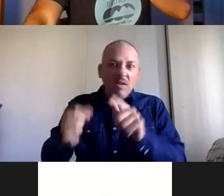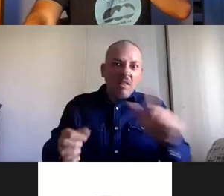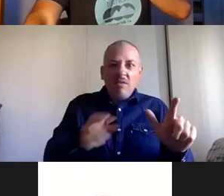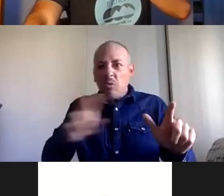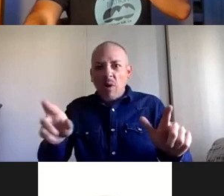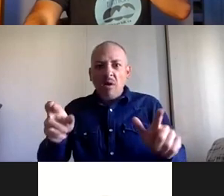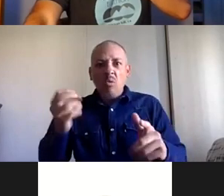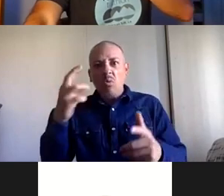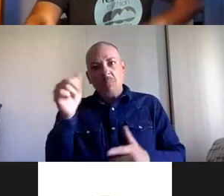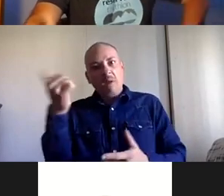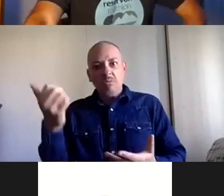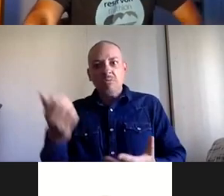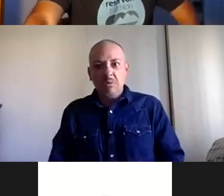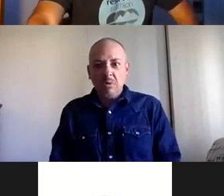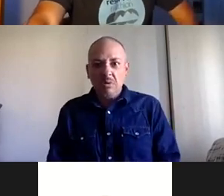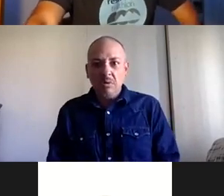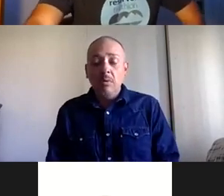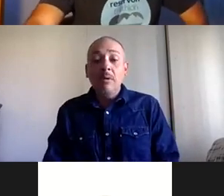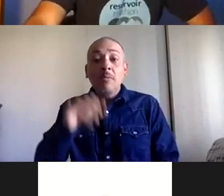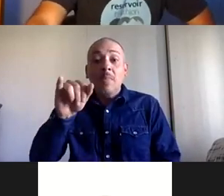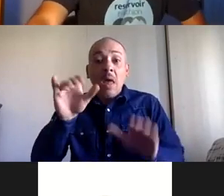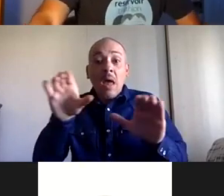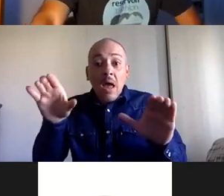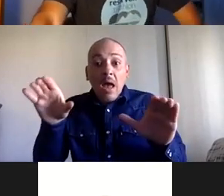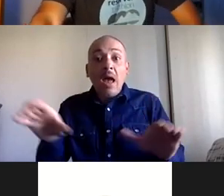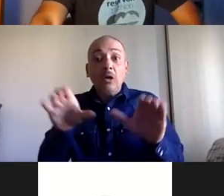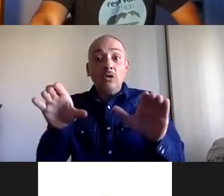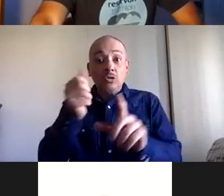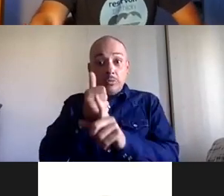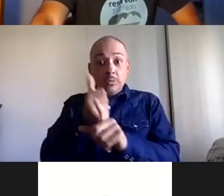else. The action is something that's